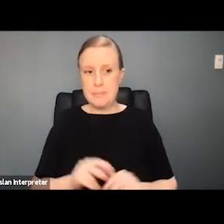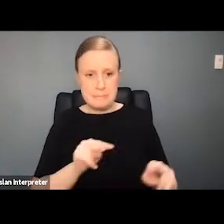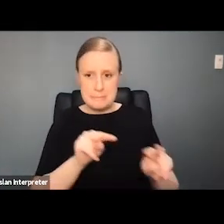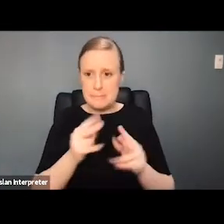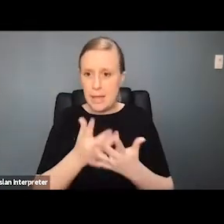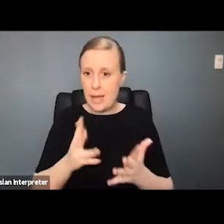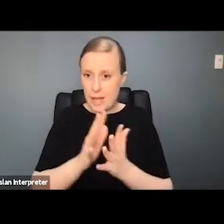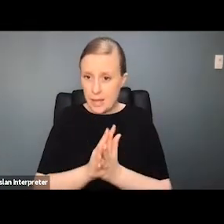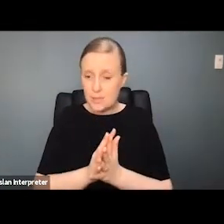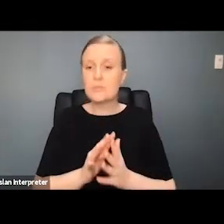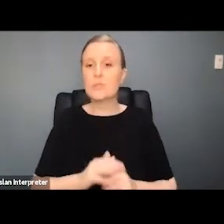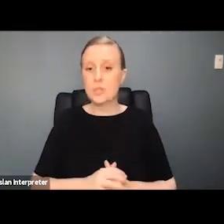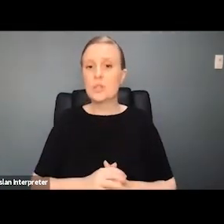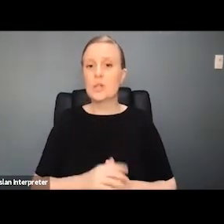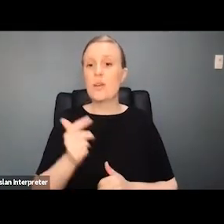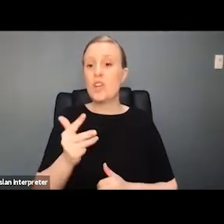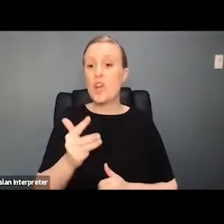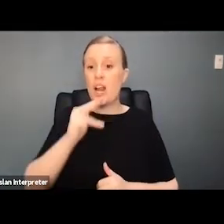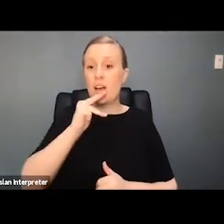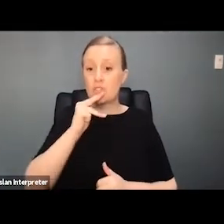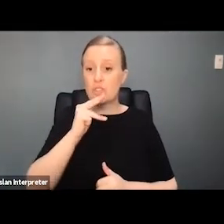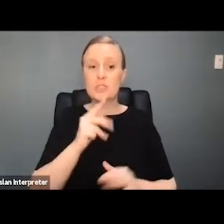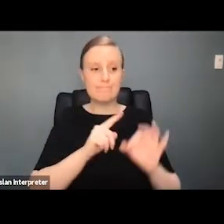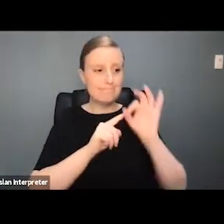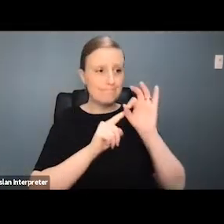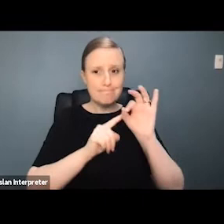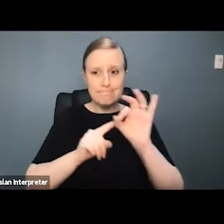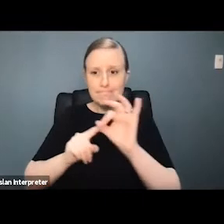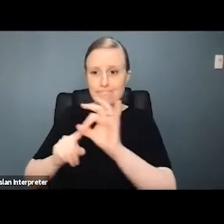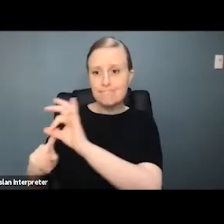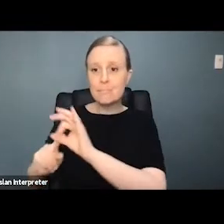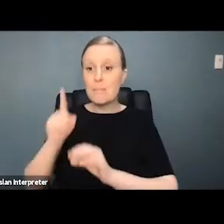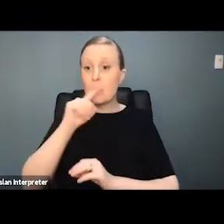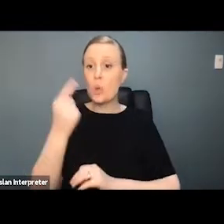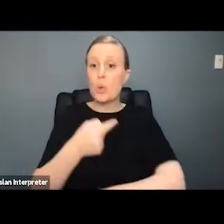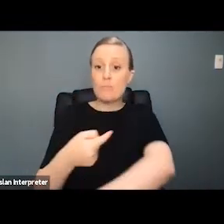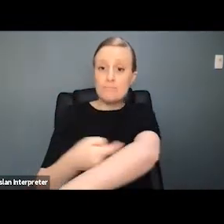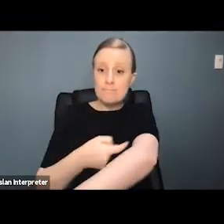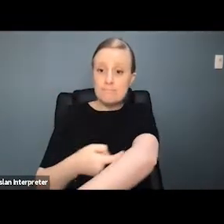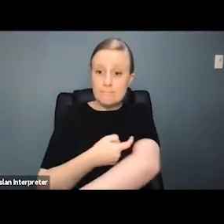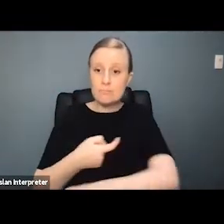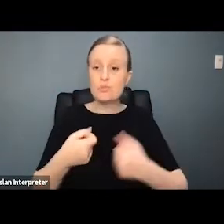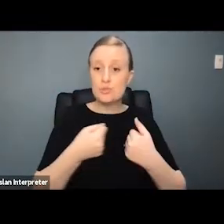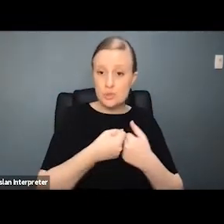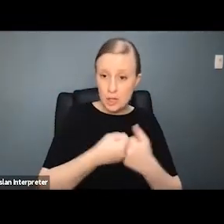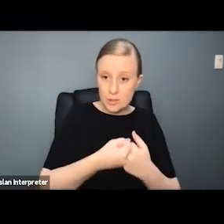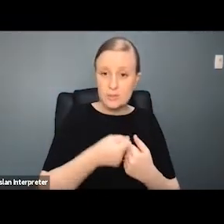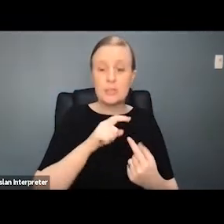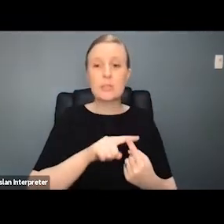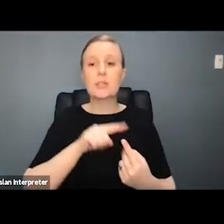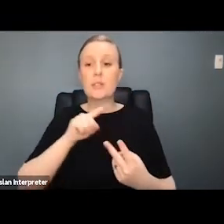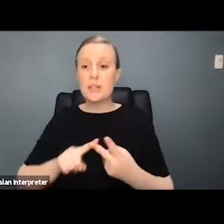900 surveys with people who inject drugs, and we do about 800 surveys with people who use ecstasy and other